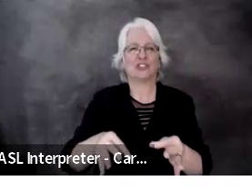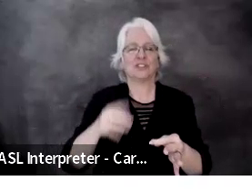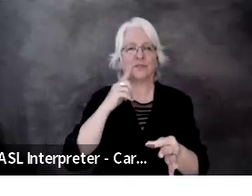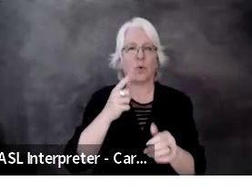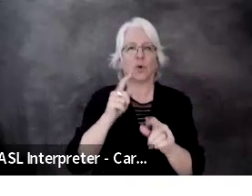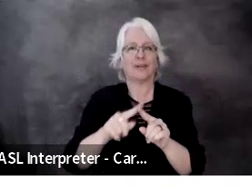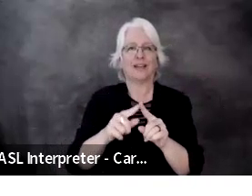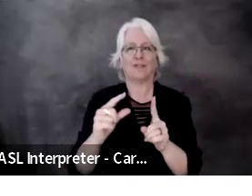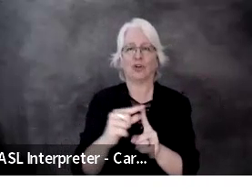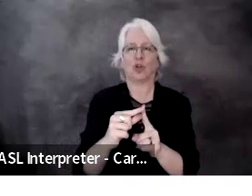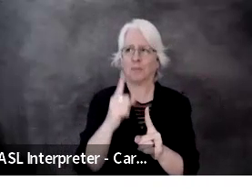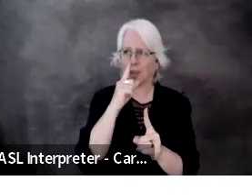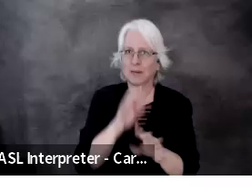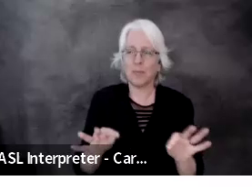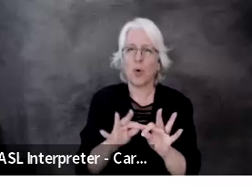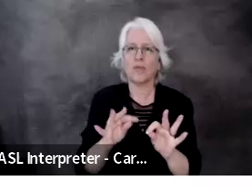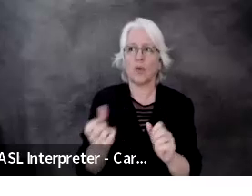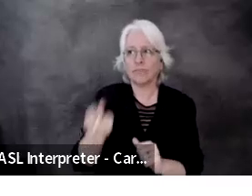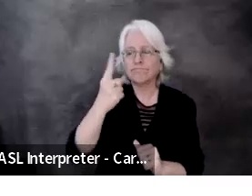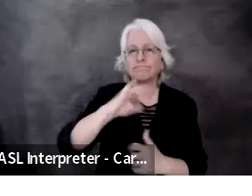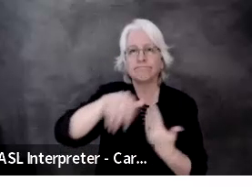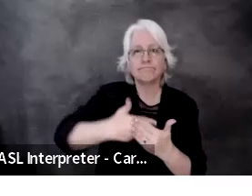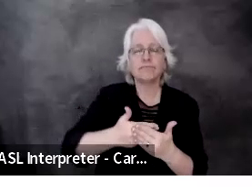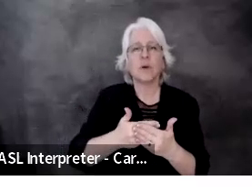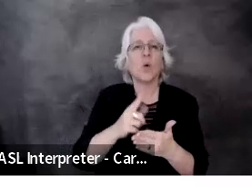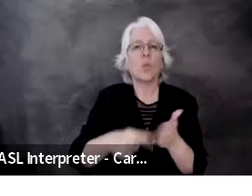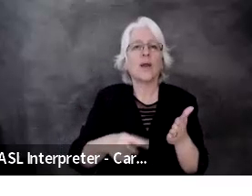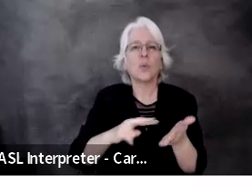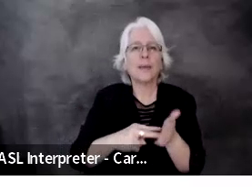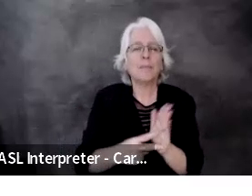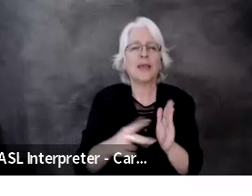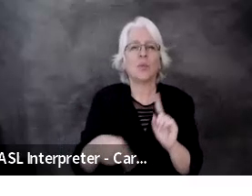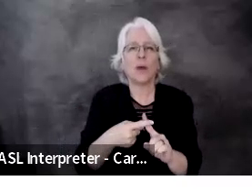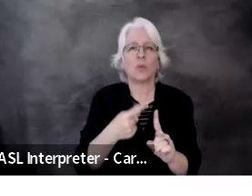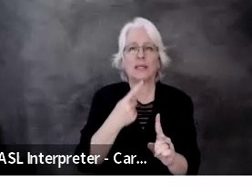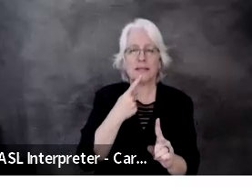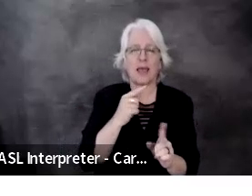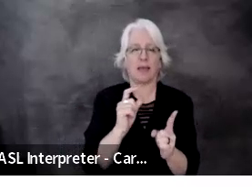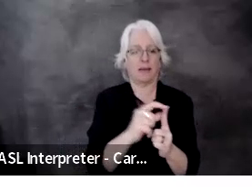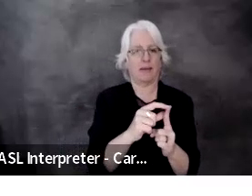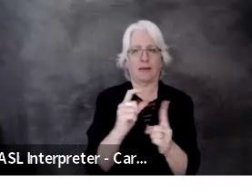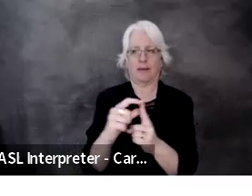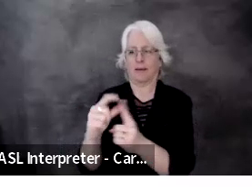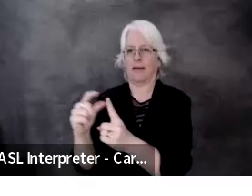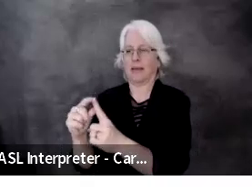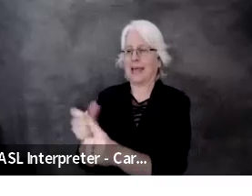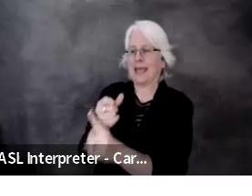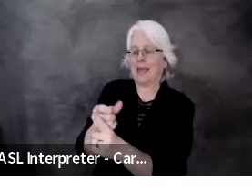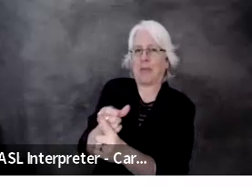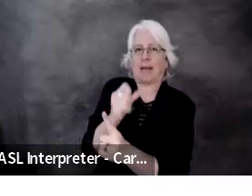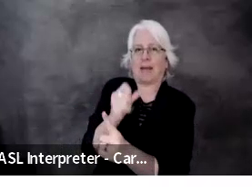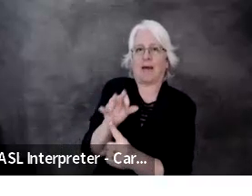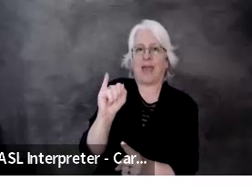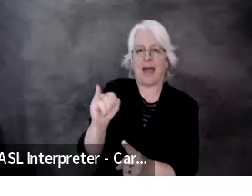in what it is that we're talking about, what it is that we mean when we talk about the impact of AI and